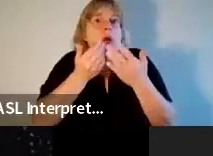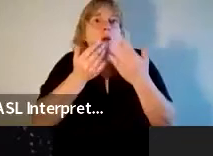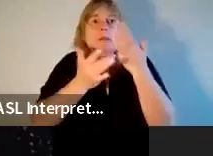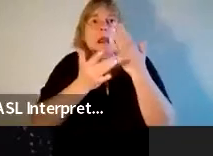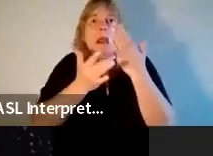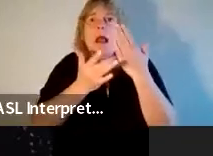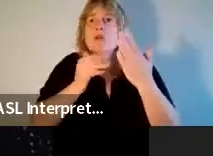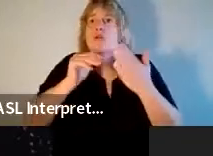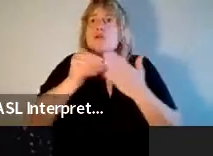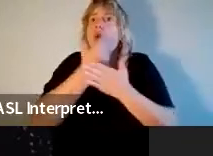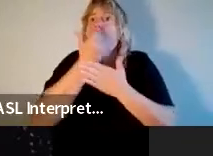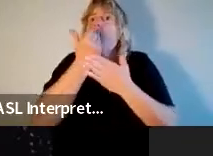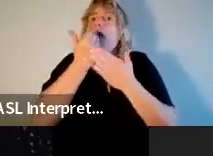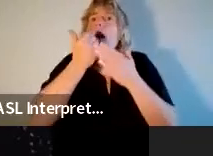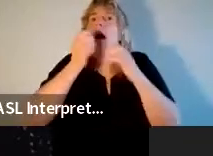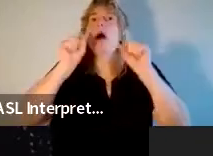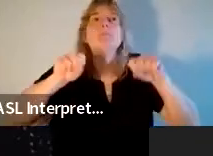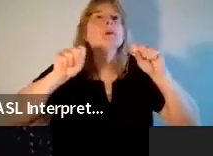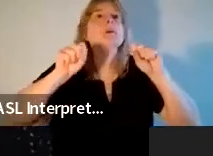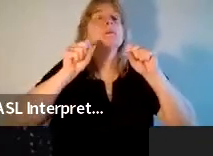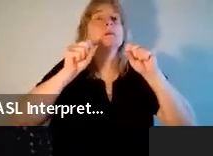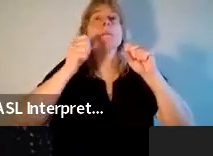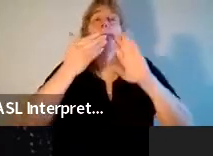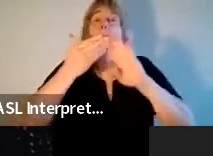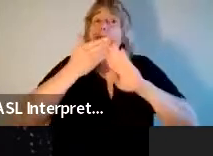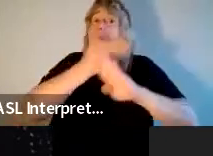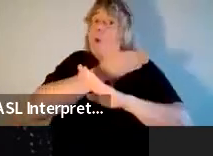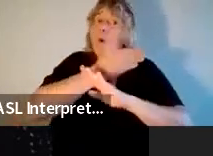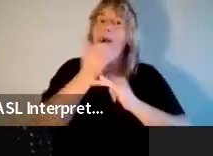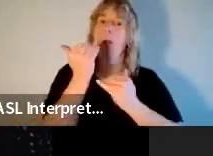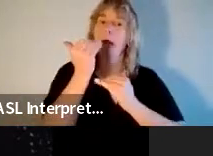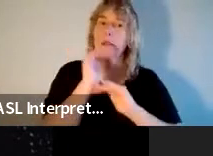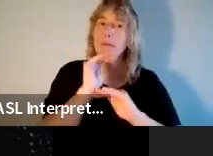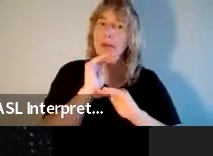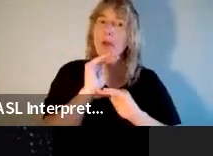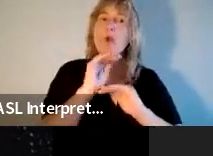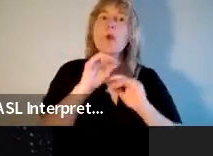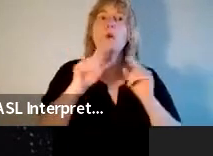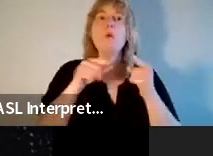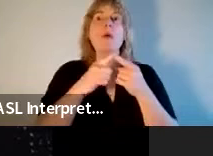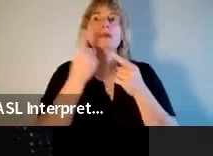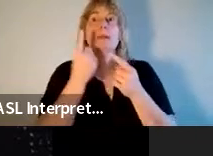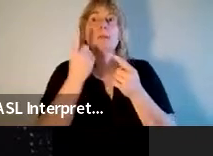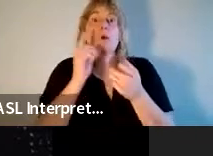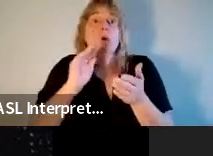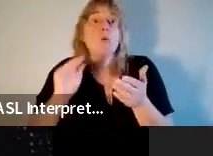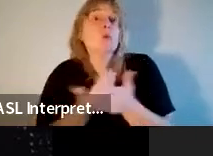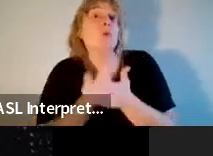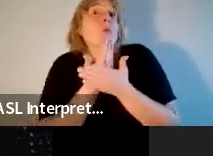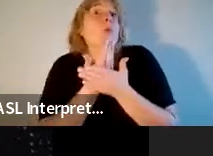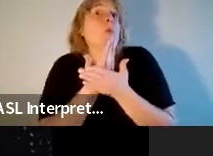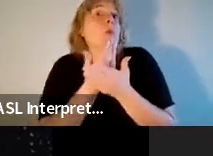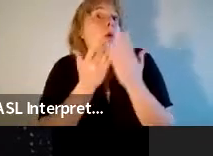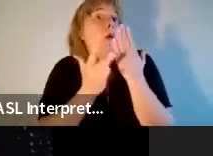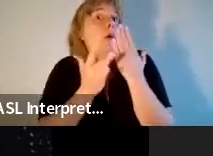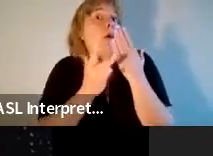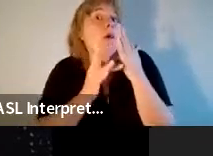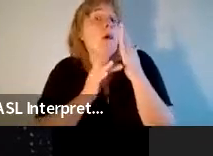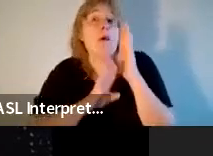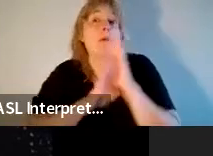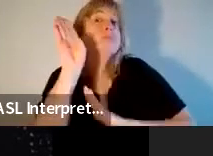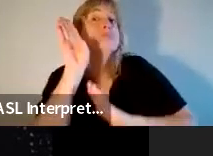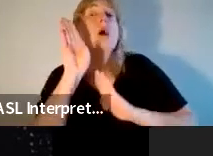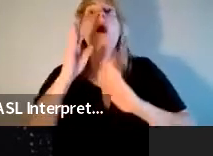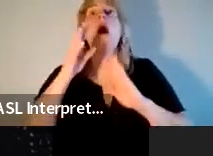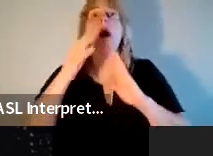technology. So there's a limit of what we could do before, and when we turn on something new, a whole new range of things opens up